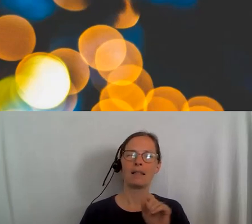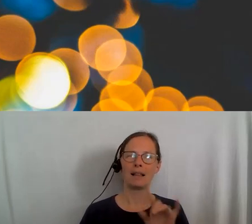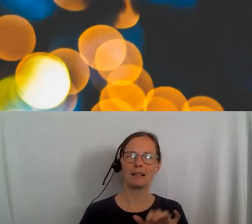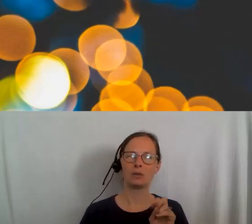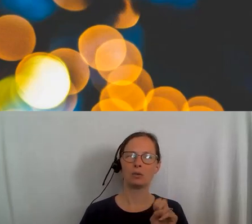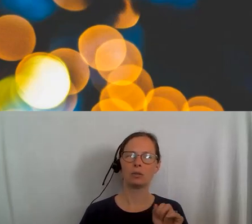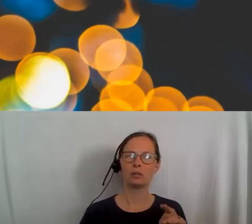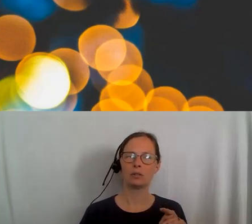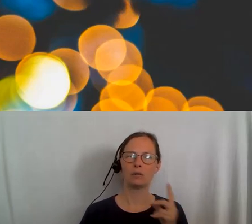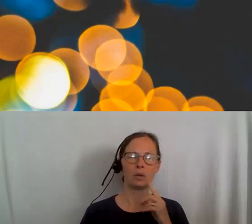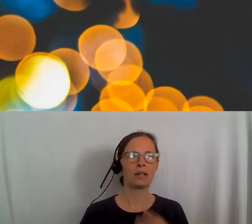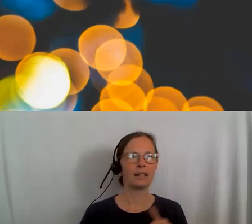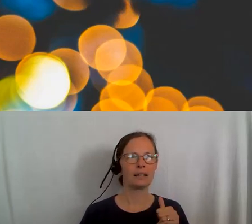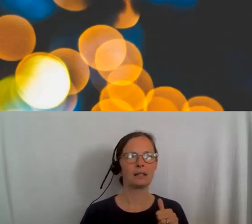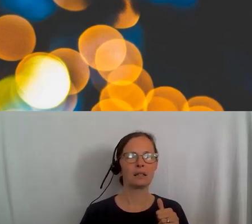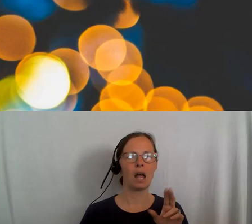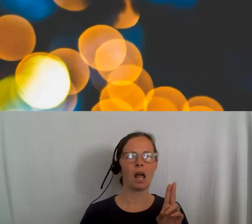for easier unspinach?